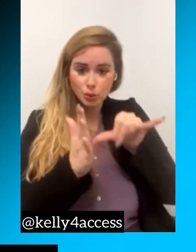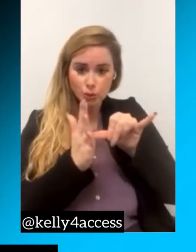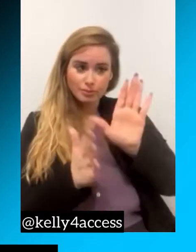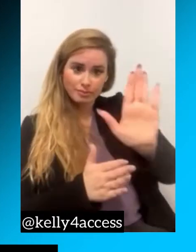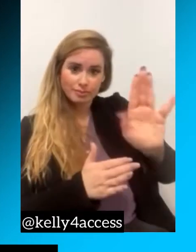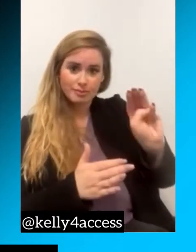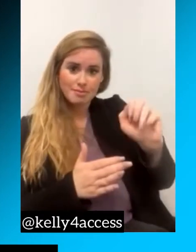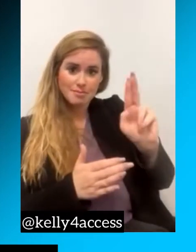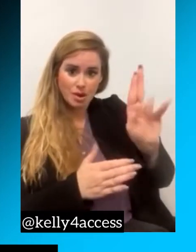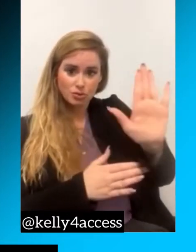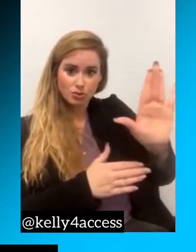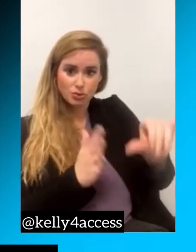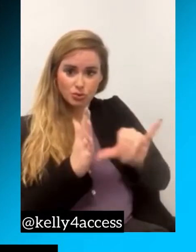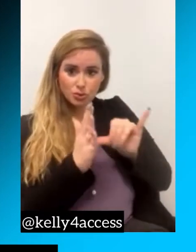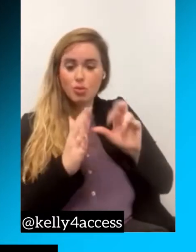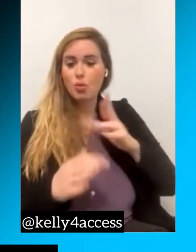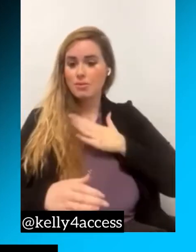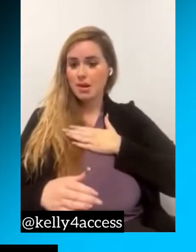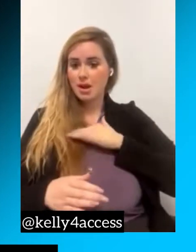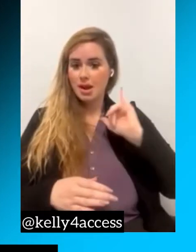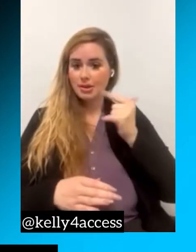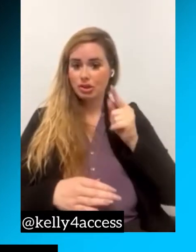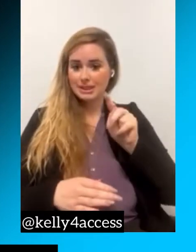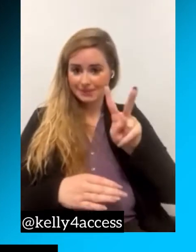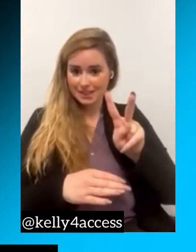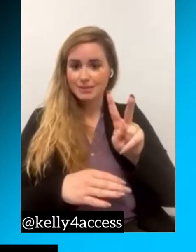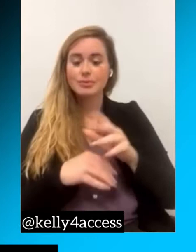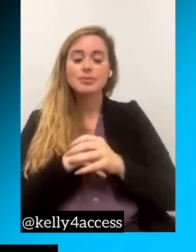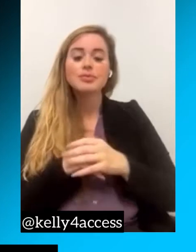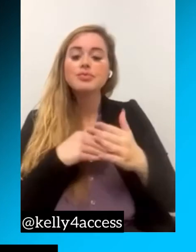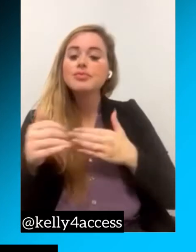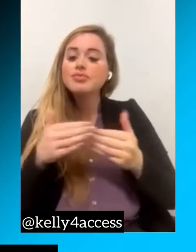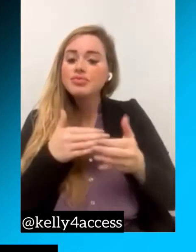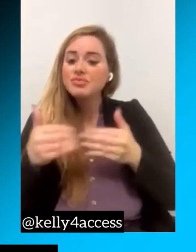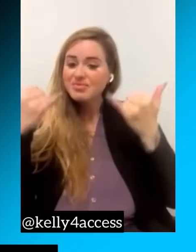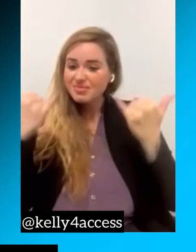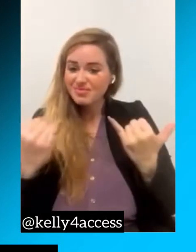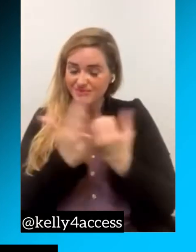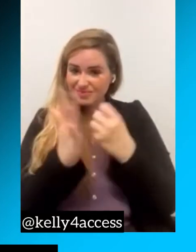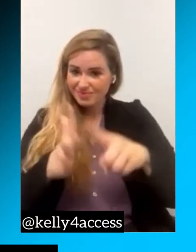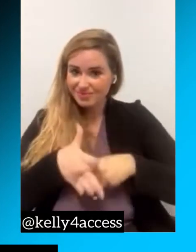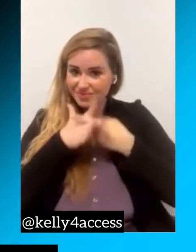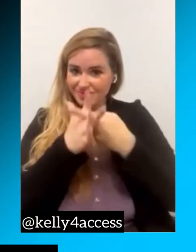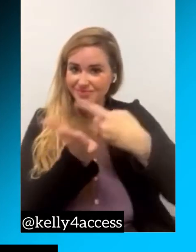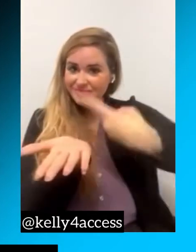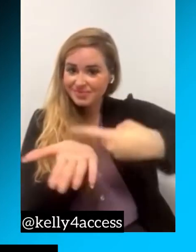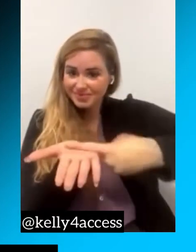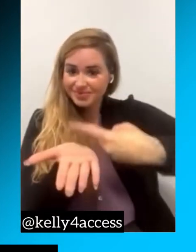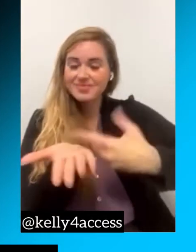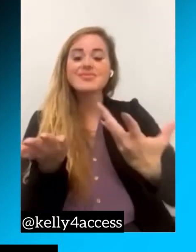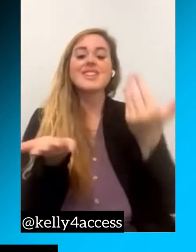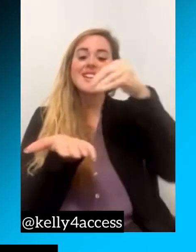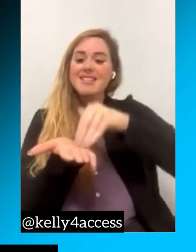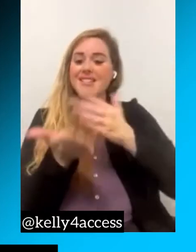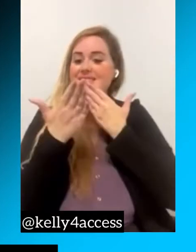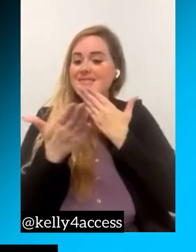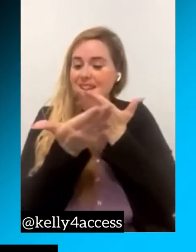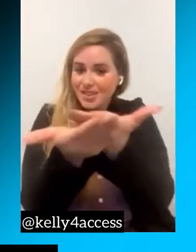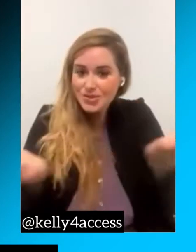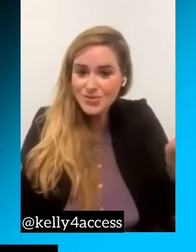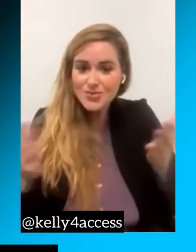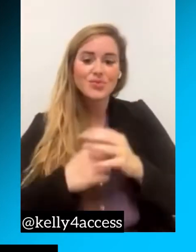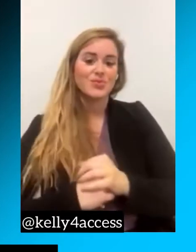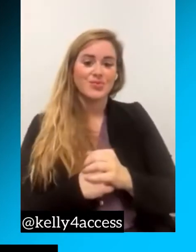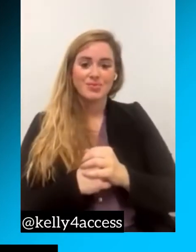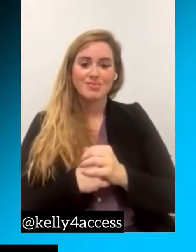or on the IGTV in my profile. So when we get started, again, thank you everyone. So Just